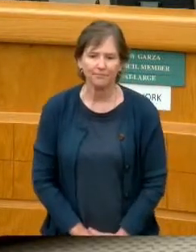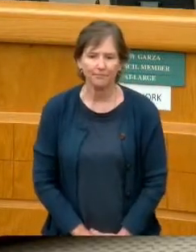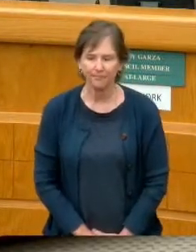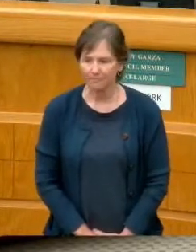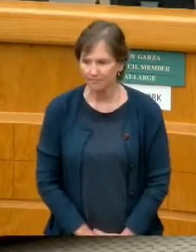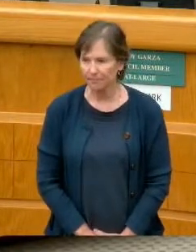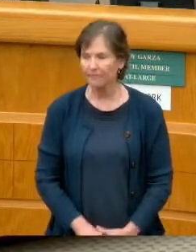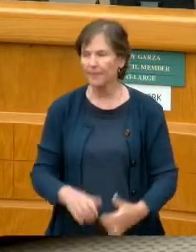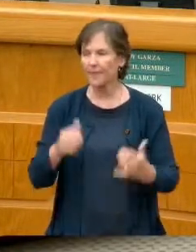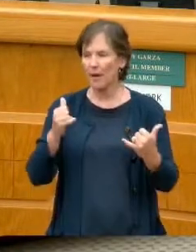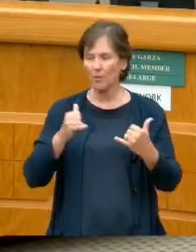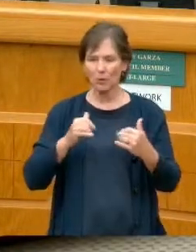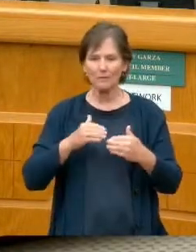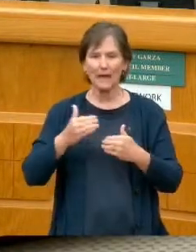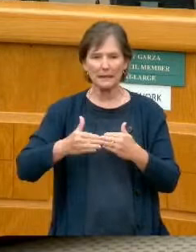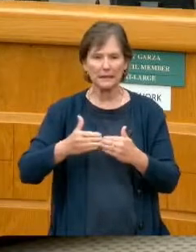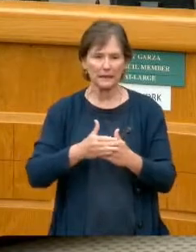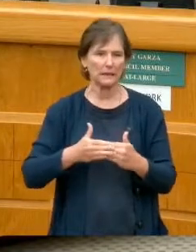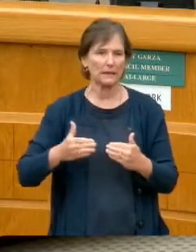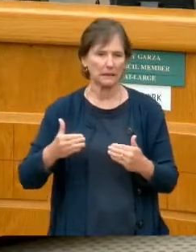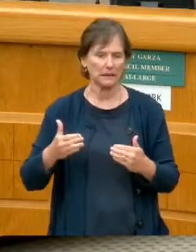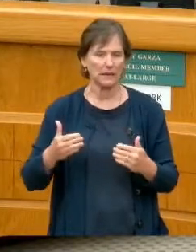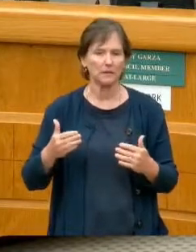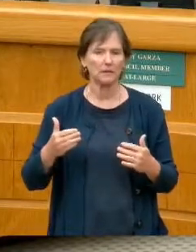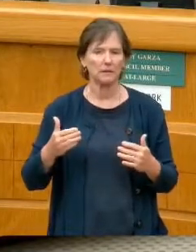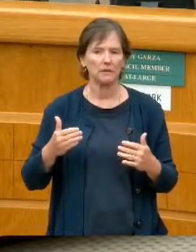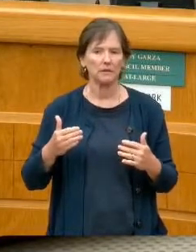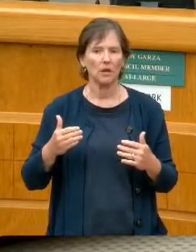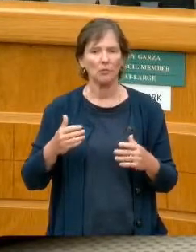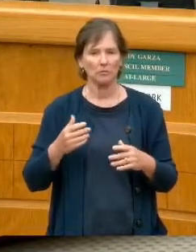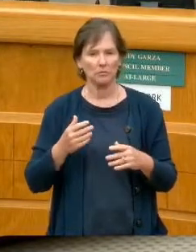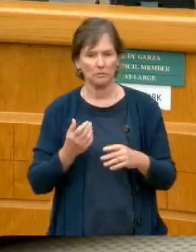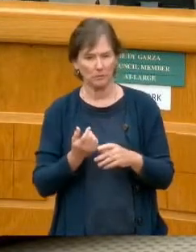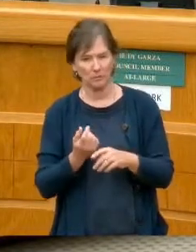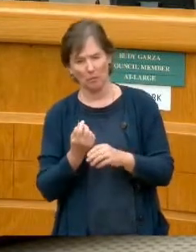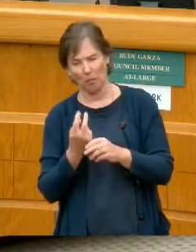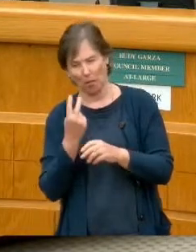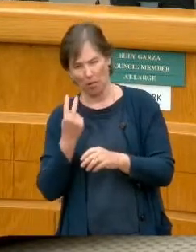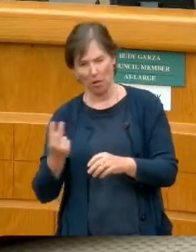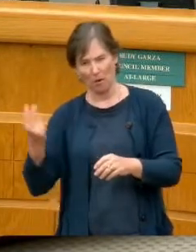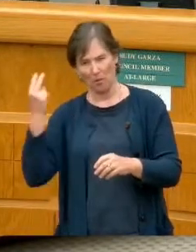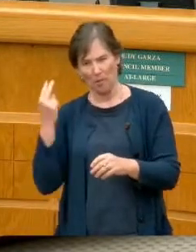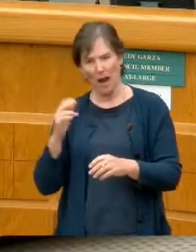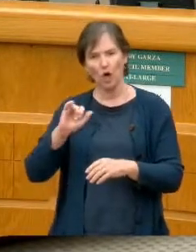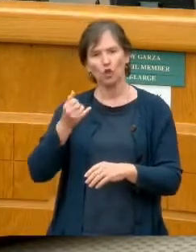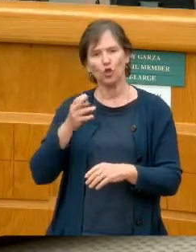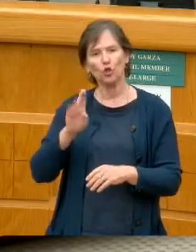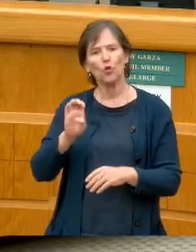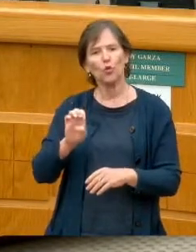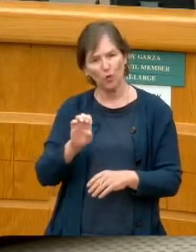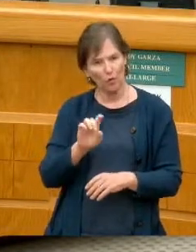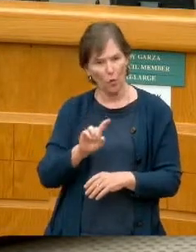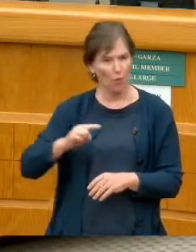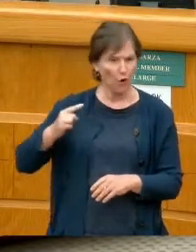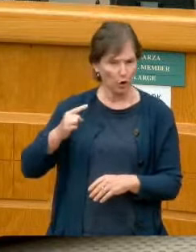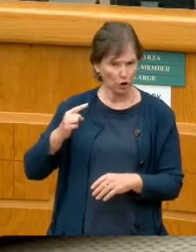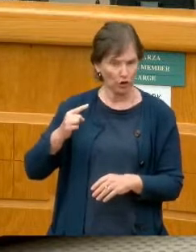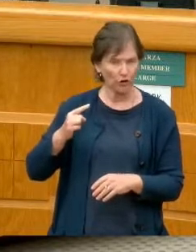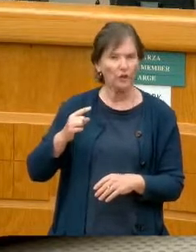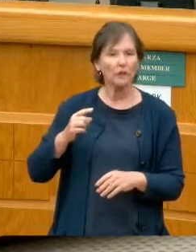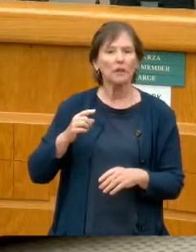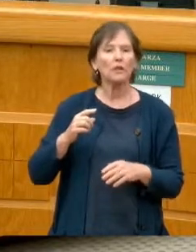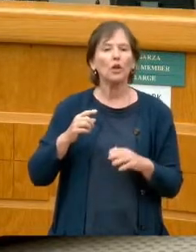Okay, and then this next graph gives us a little more perspective. It goes all the way back to June 1. This shows the number of daily new cases in